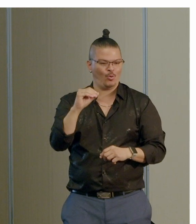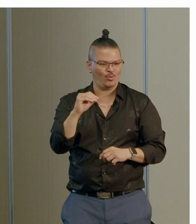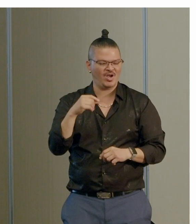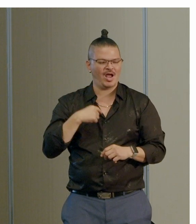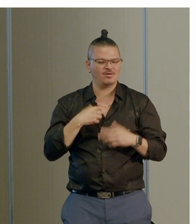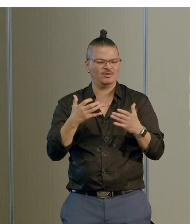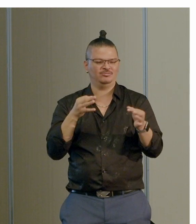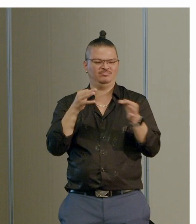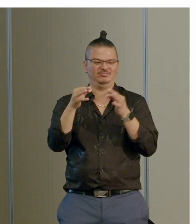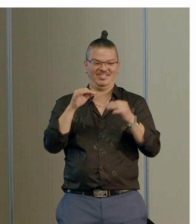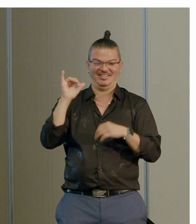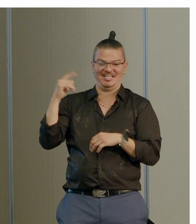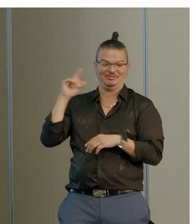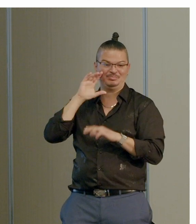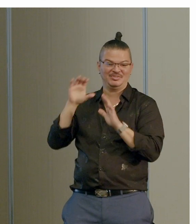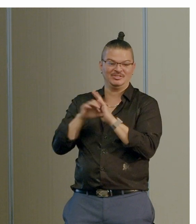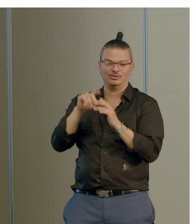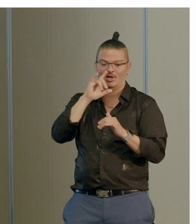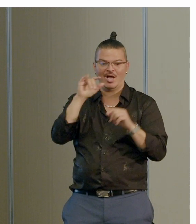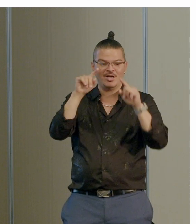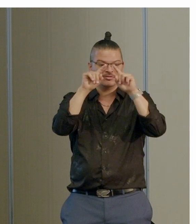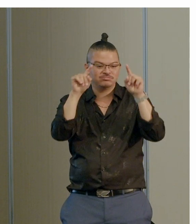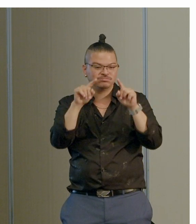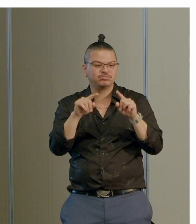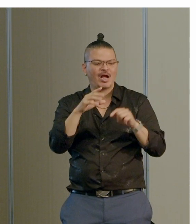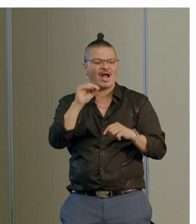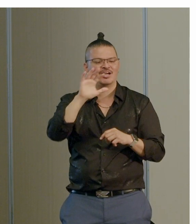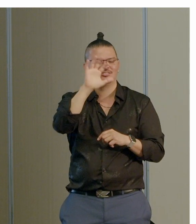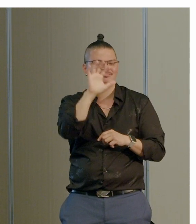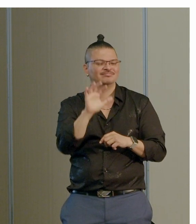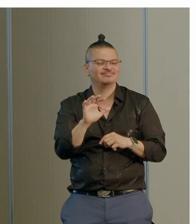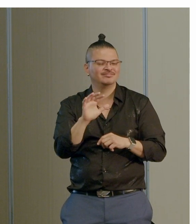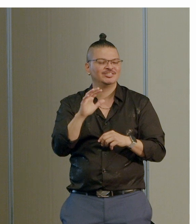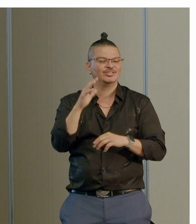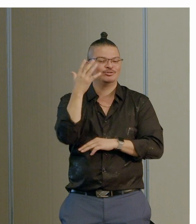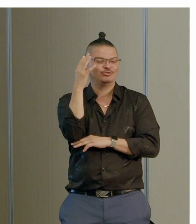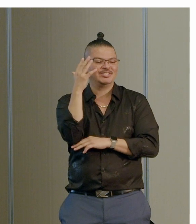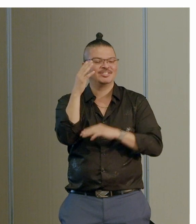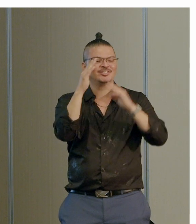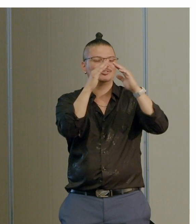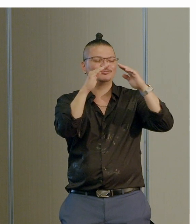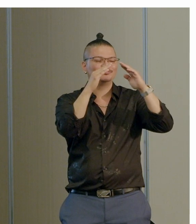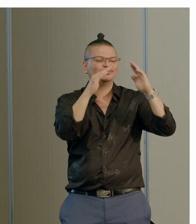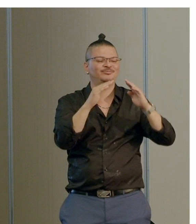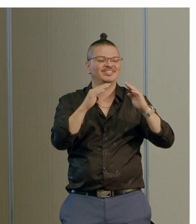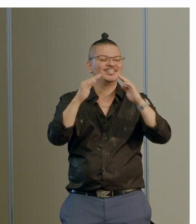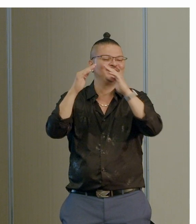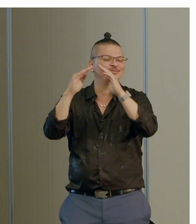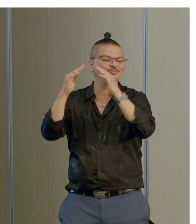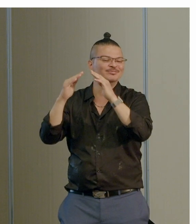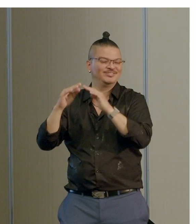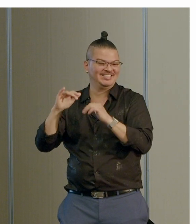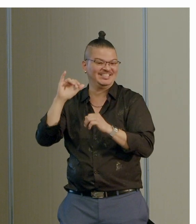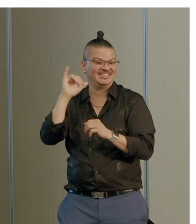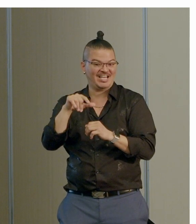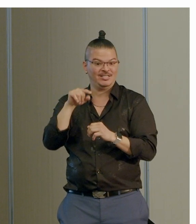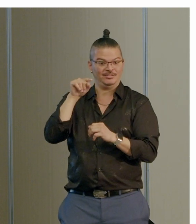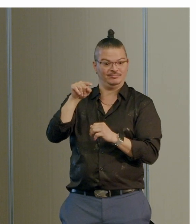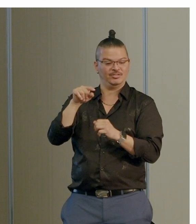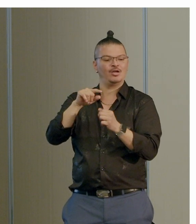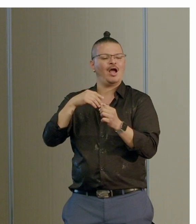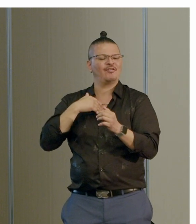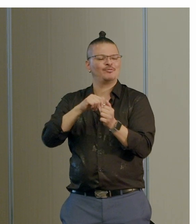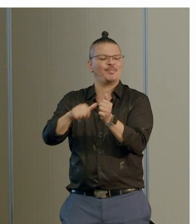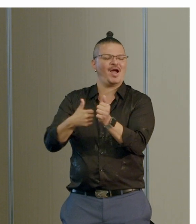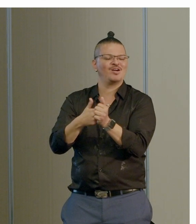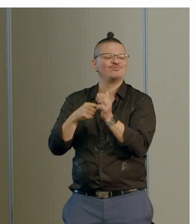evergreen trees. And I think that represents so much more than the what it appears to represent, and it is the culture,